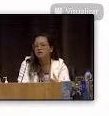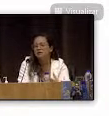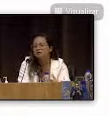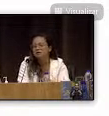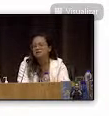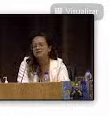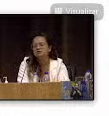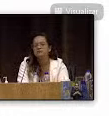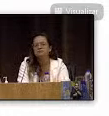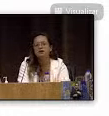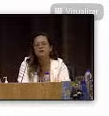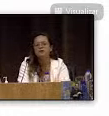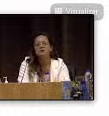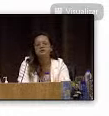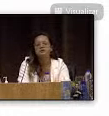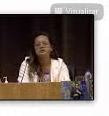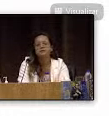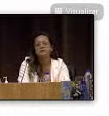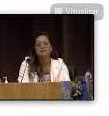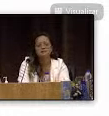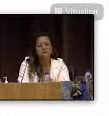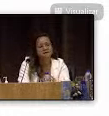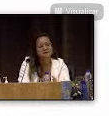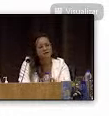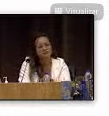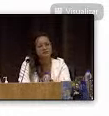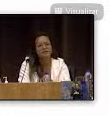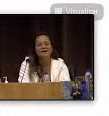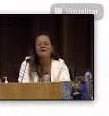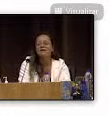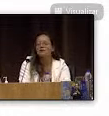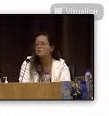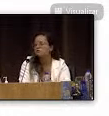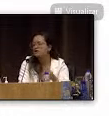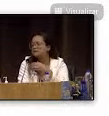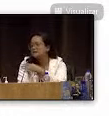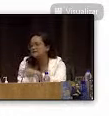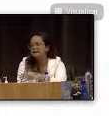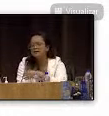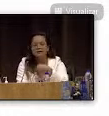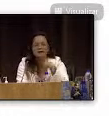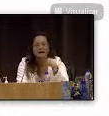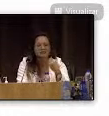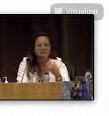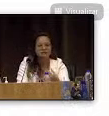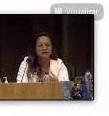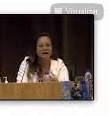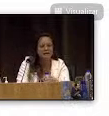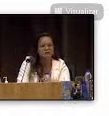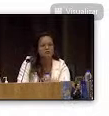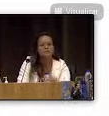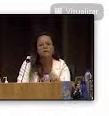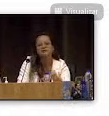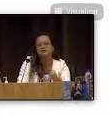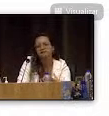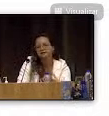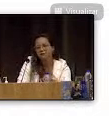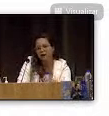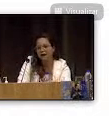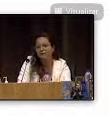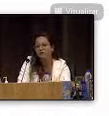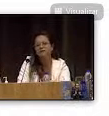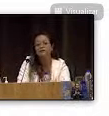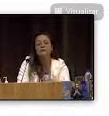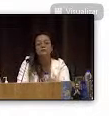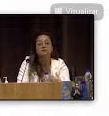have that uh, program, the scientific capability. We